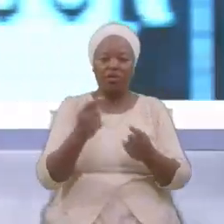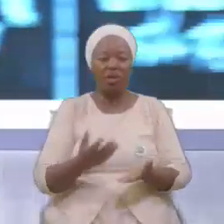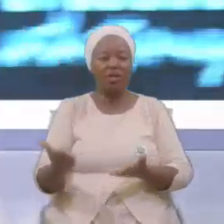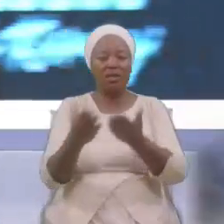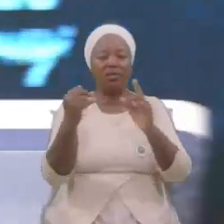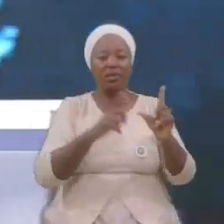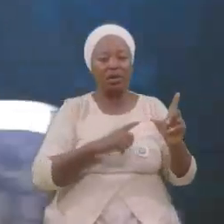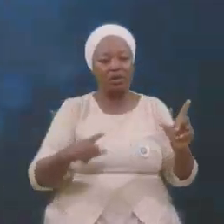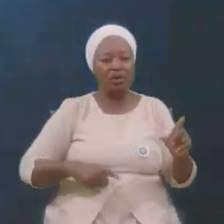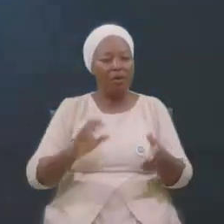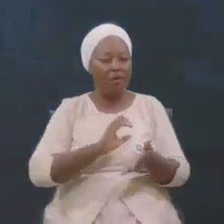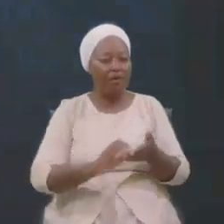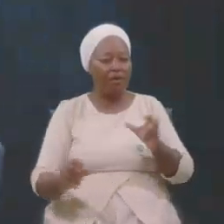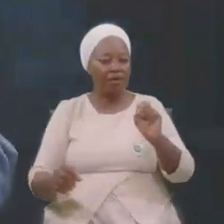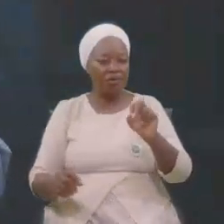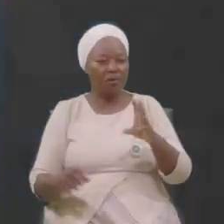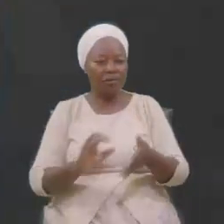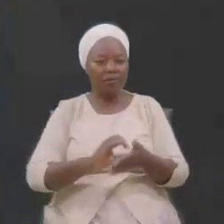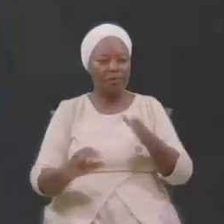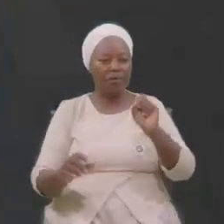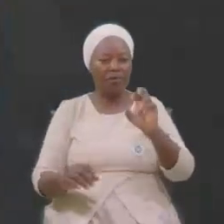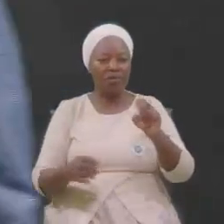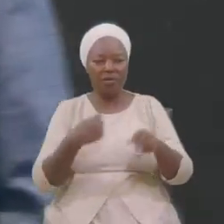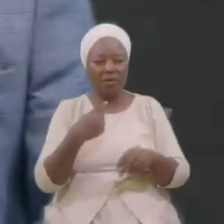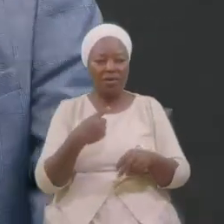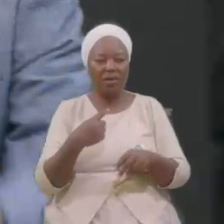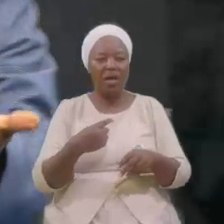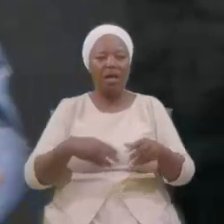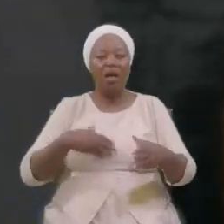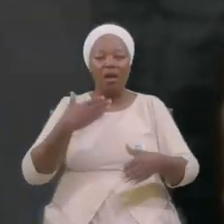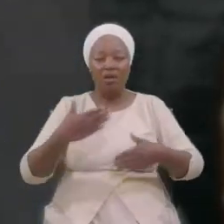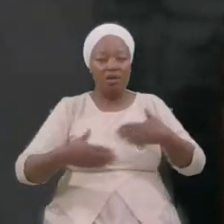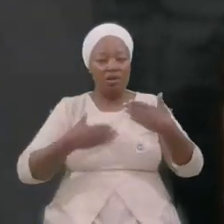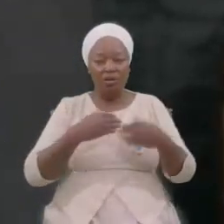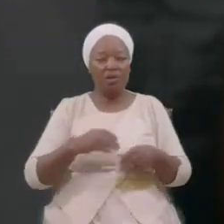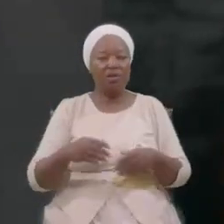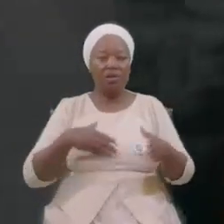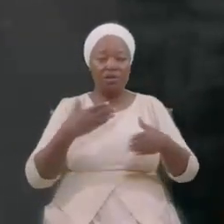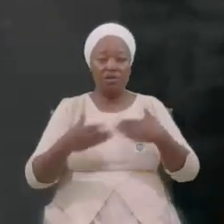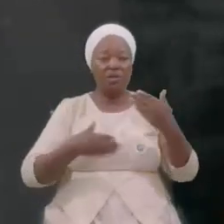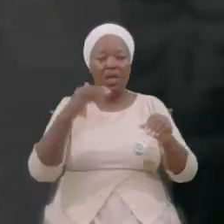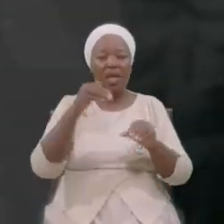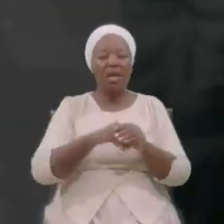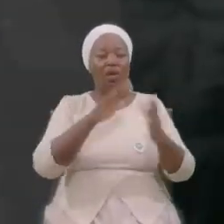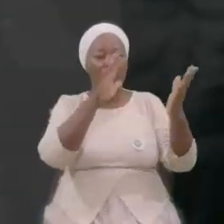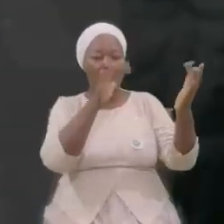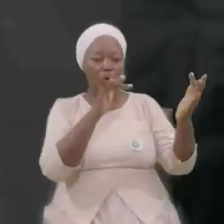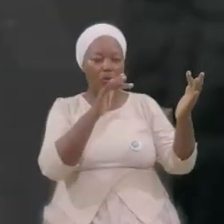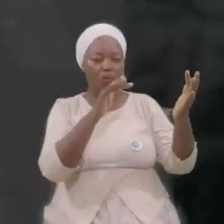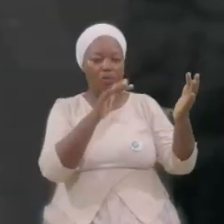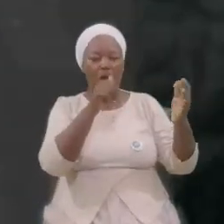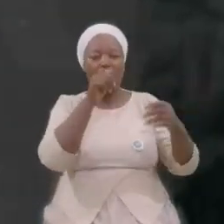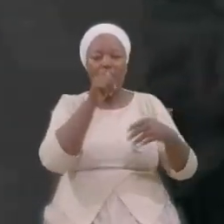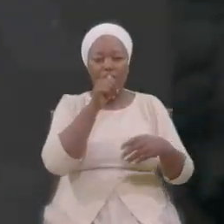Lord. In verse 12, verse 12 says, rejoicing in hope,